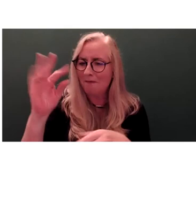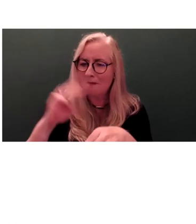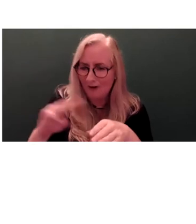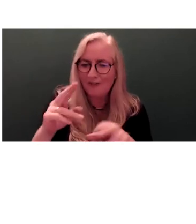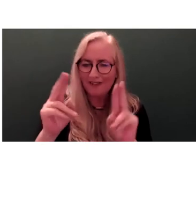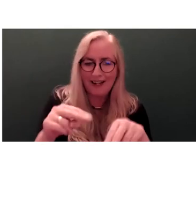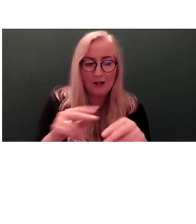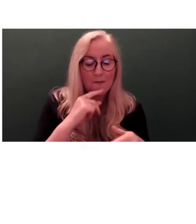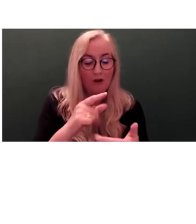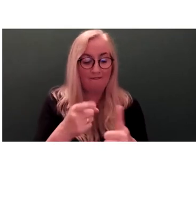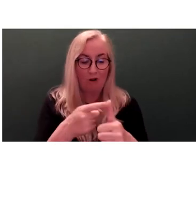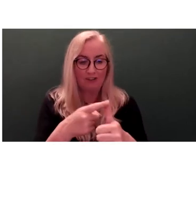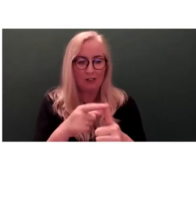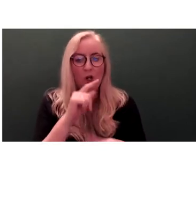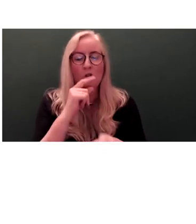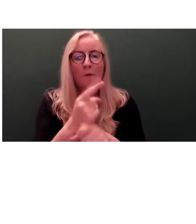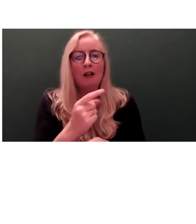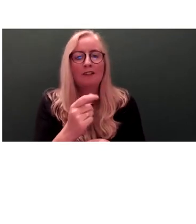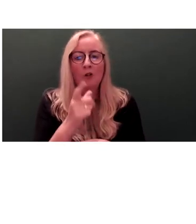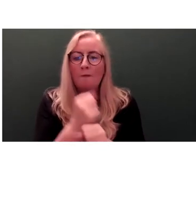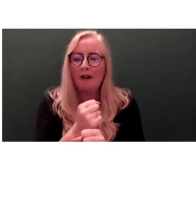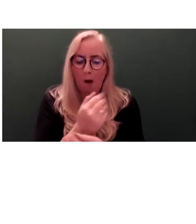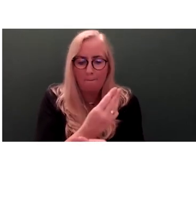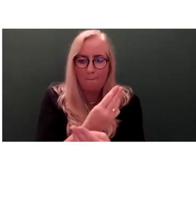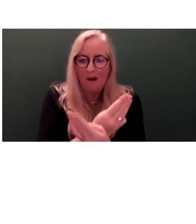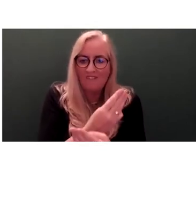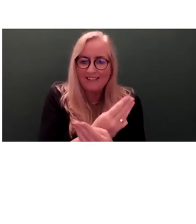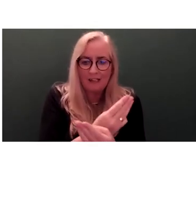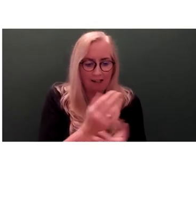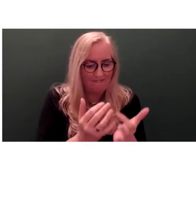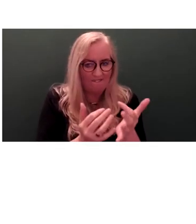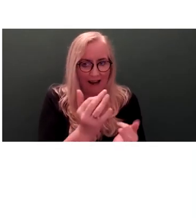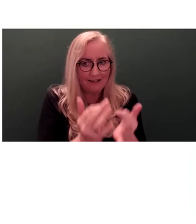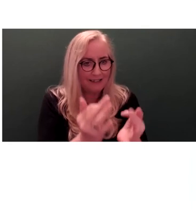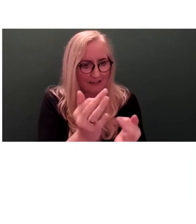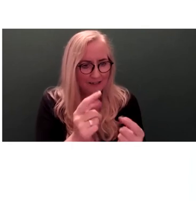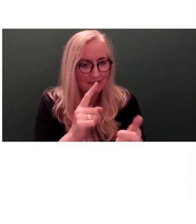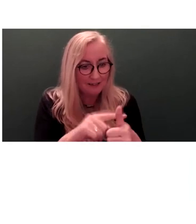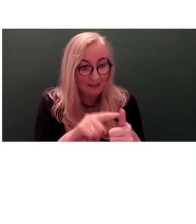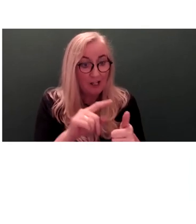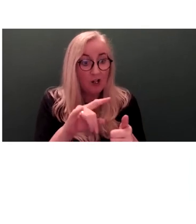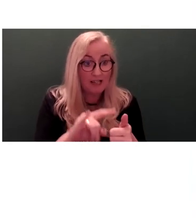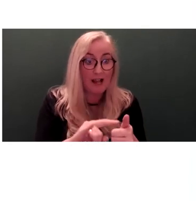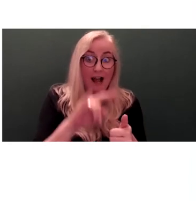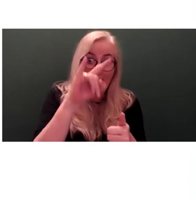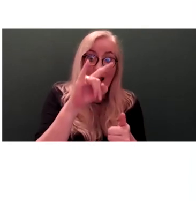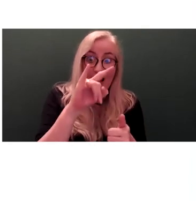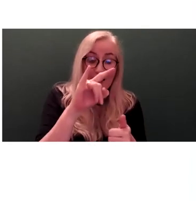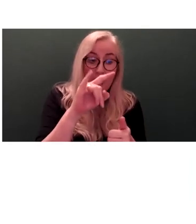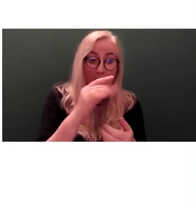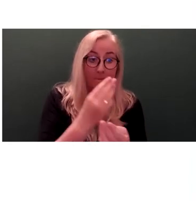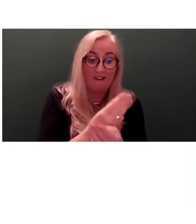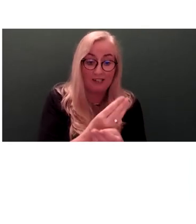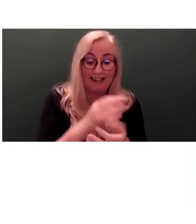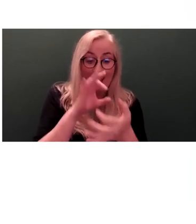the poverty findings, and Bertrand earlier on talked about the incidence, the higher incidence of poverty amongst people